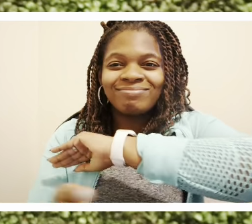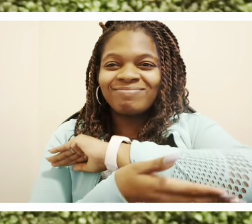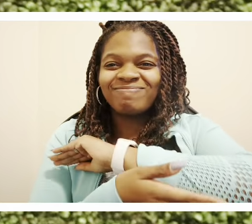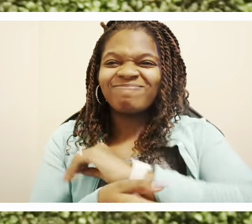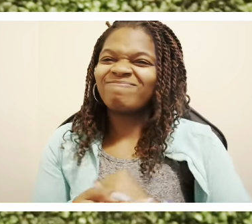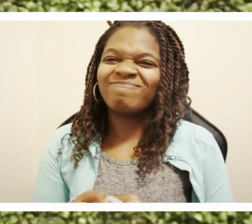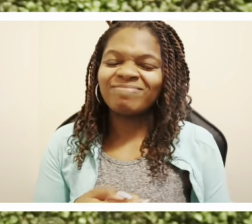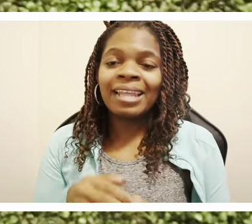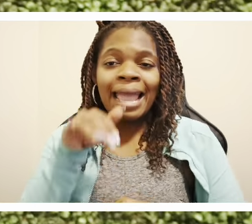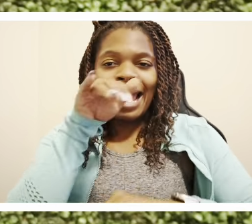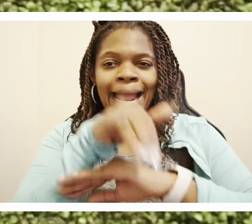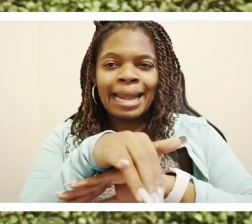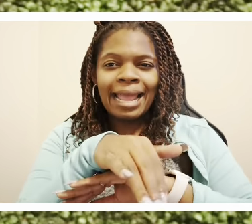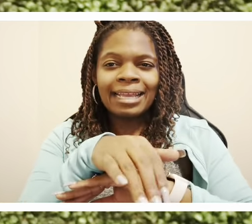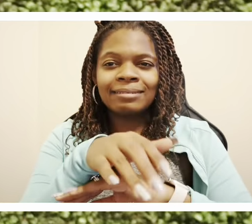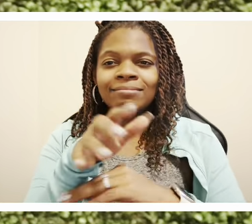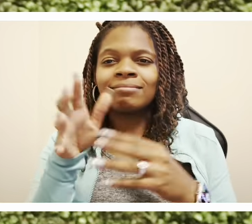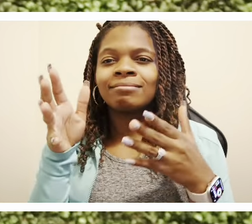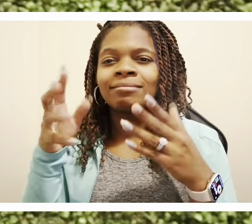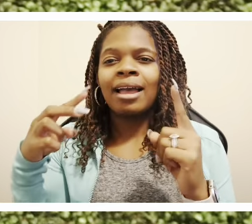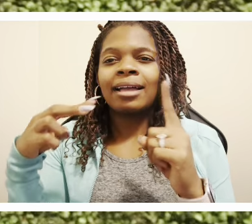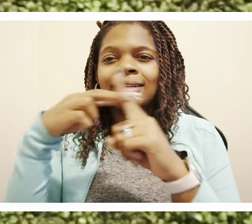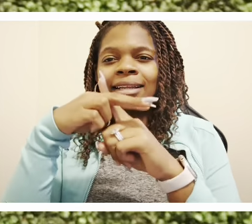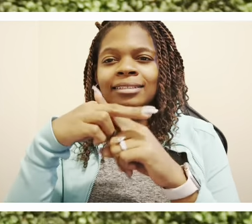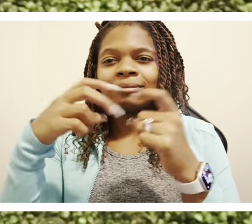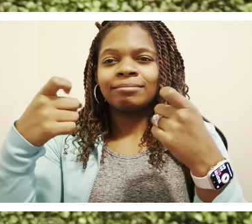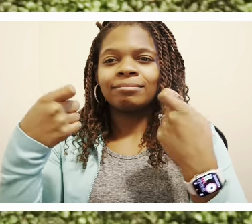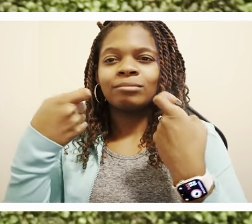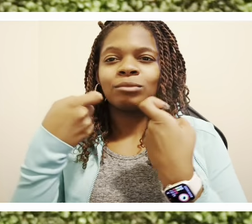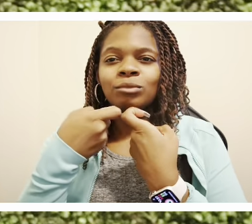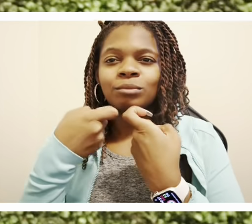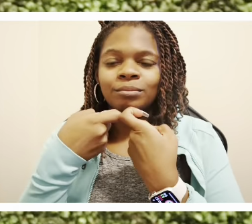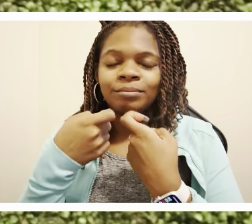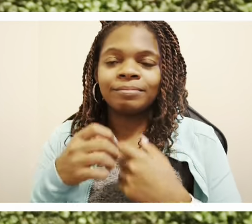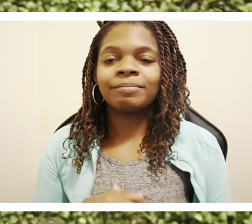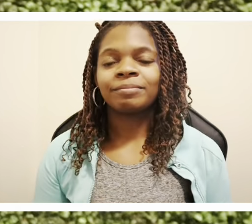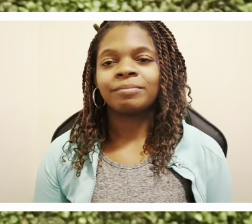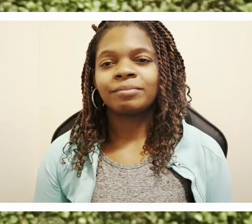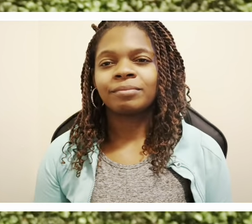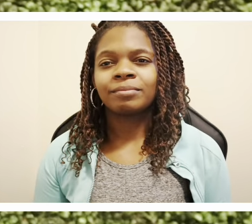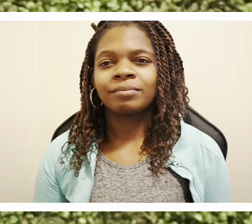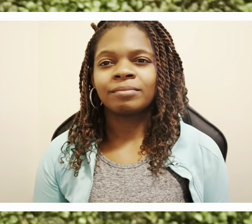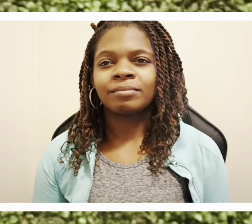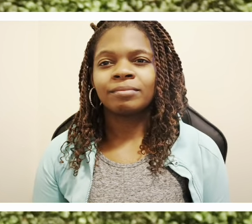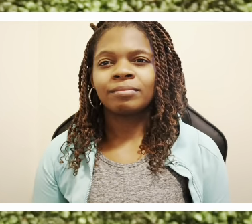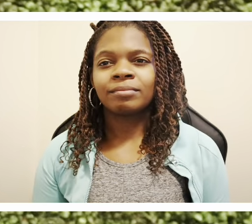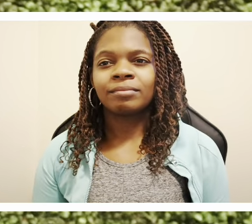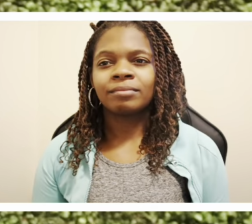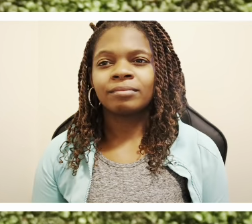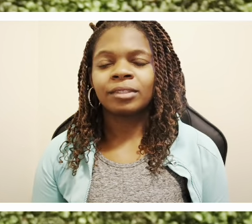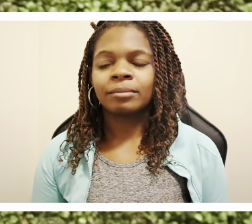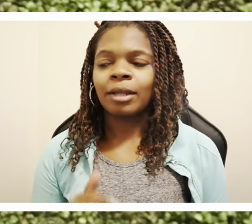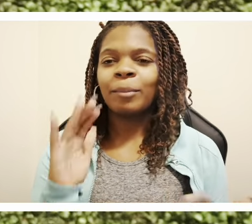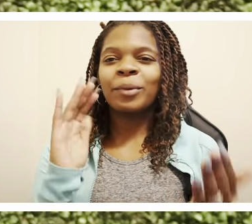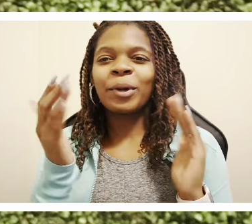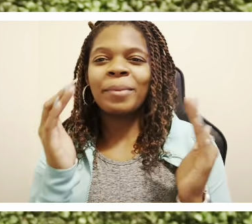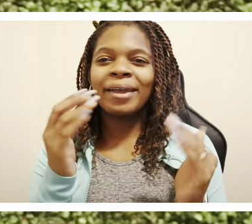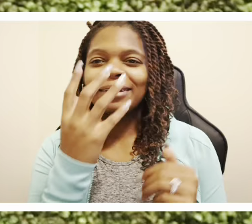typically want to wake up and my Apple Watch is full, and I just put it on and go about my day, so I don't always sleep with my Apple